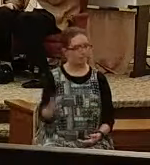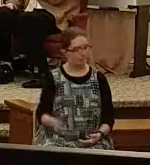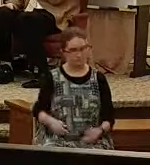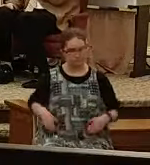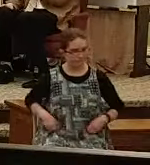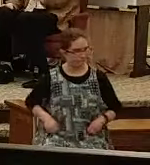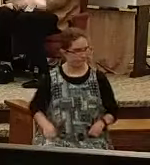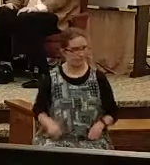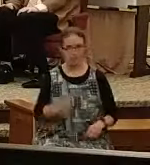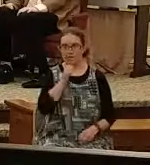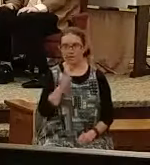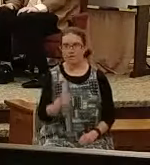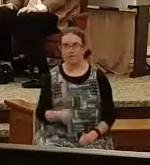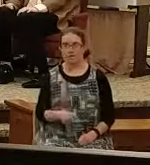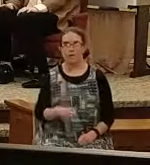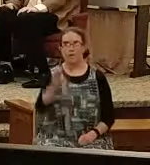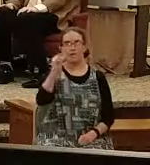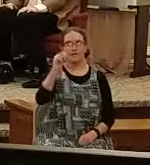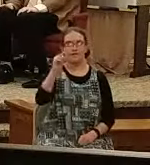He ain't coming up with no candy.